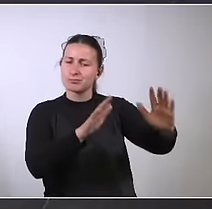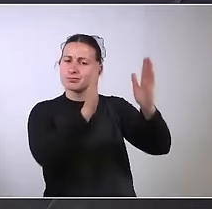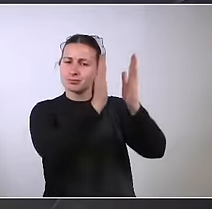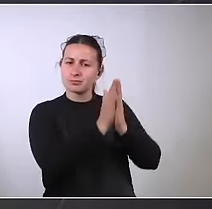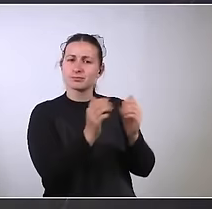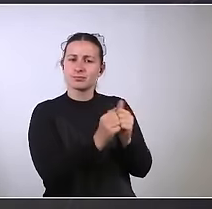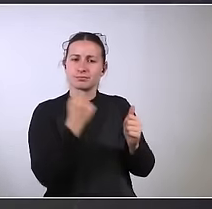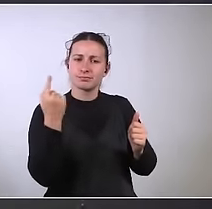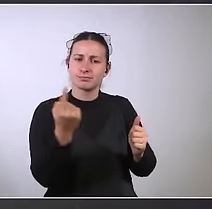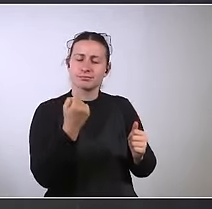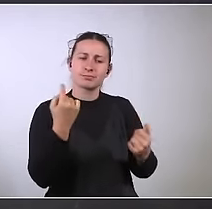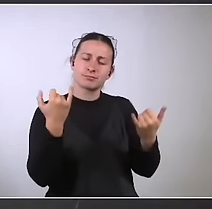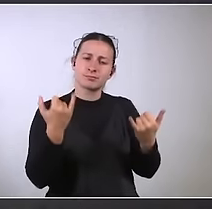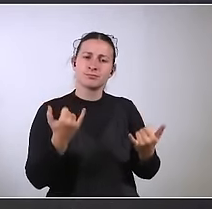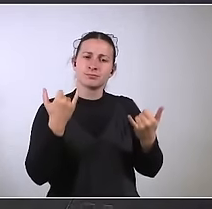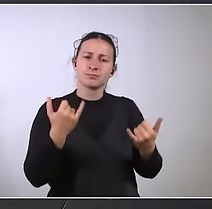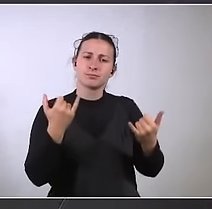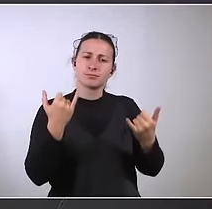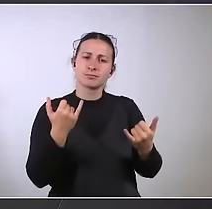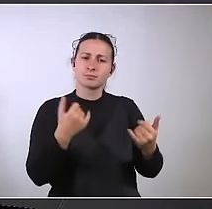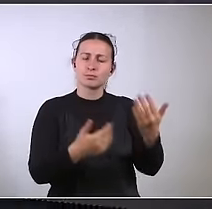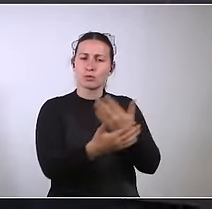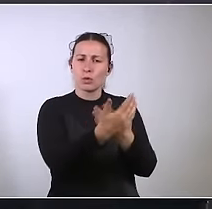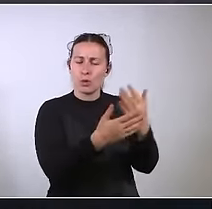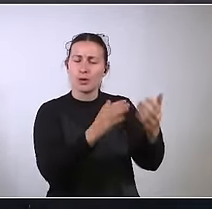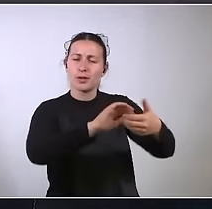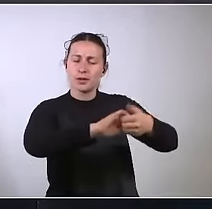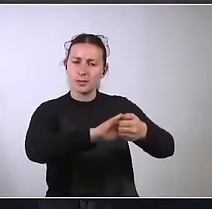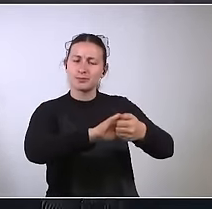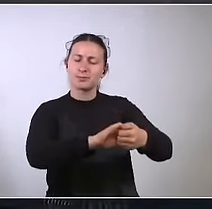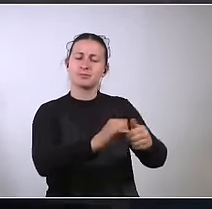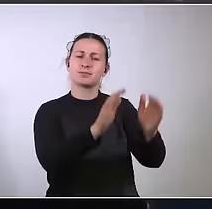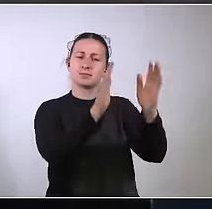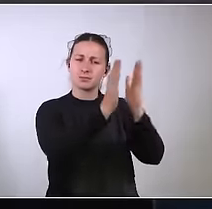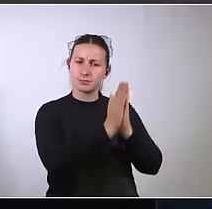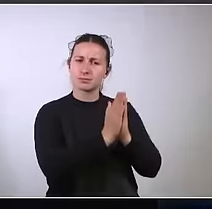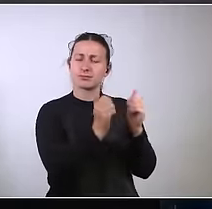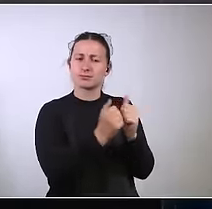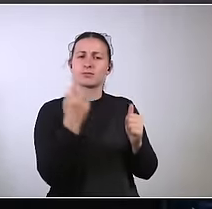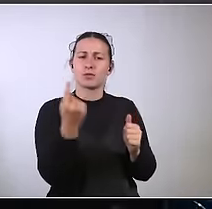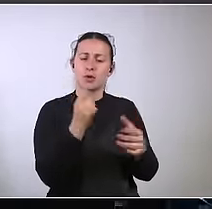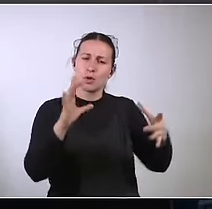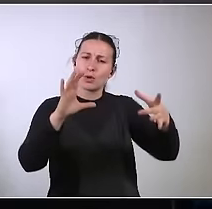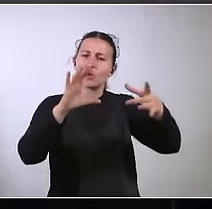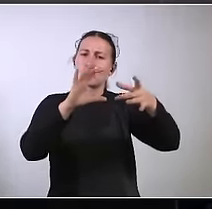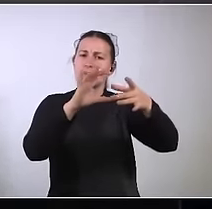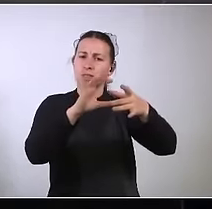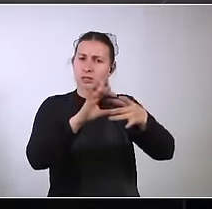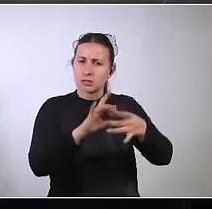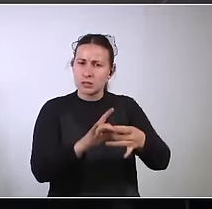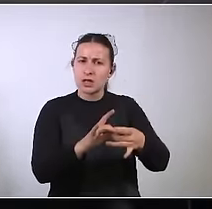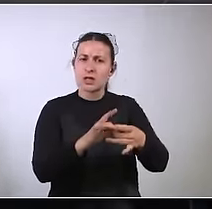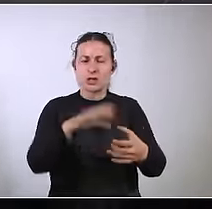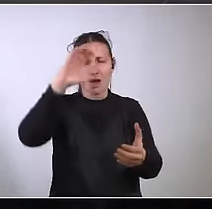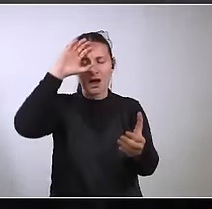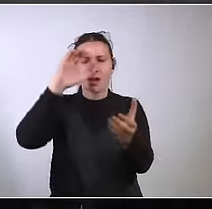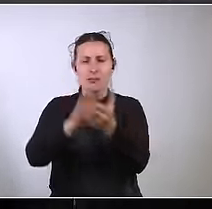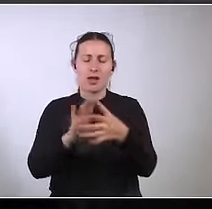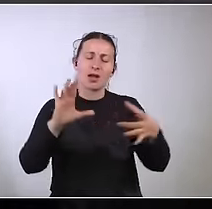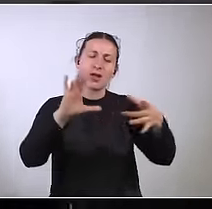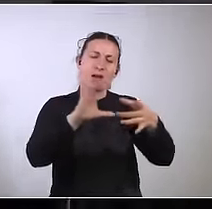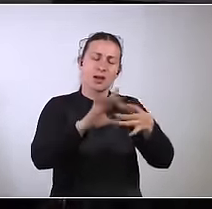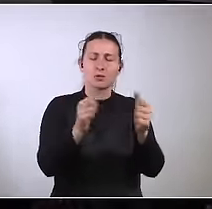shoulder or grab them by the hand. But I want you to connect with somebody. I want husbands, connect with your